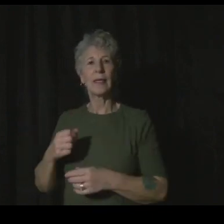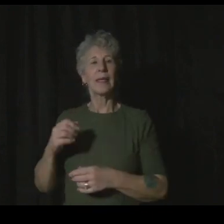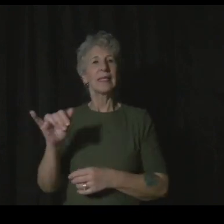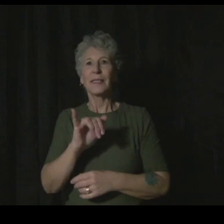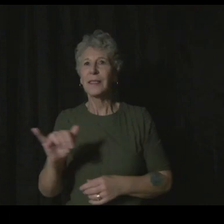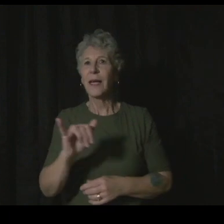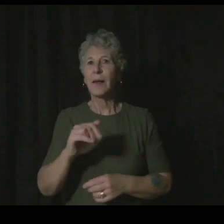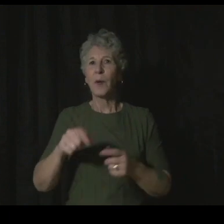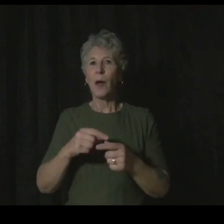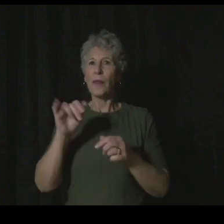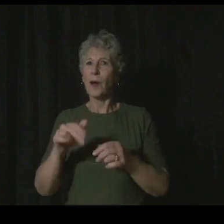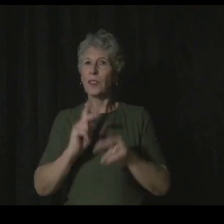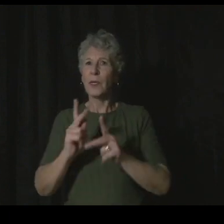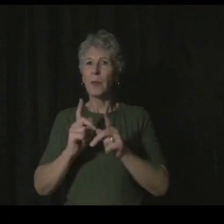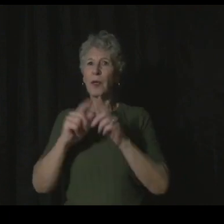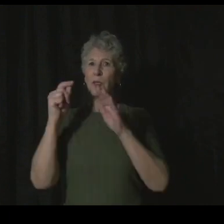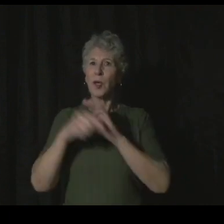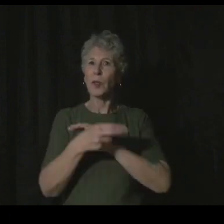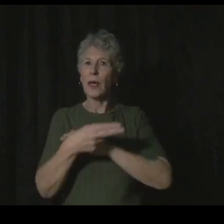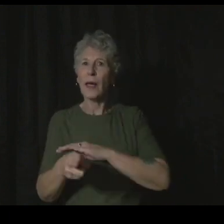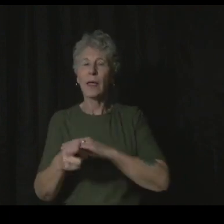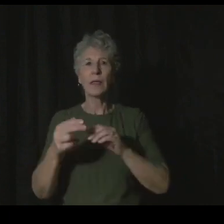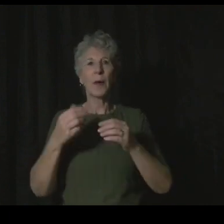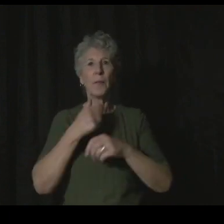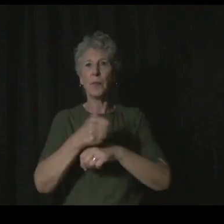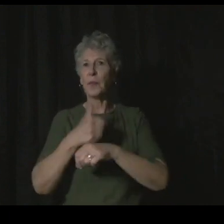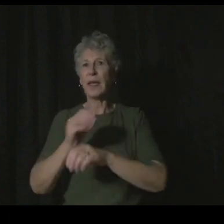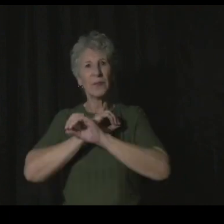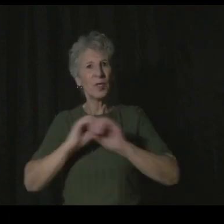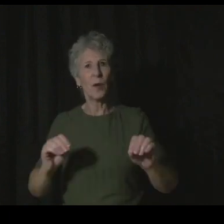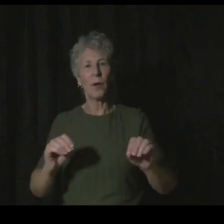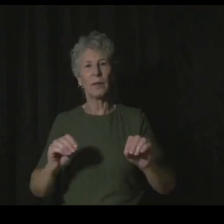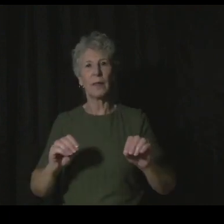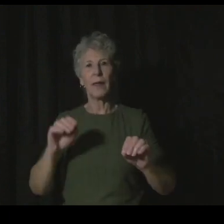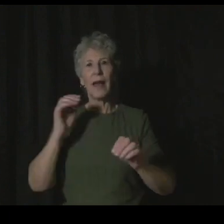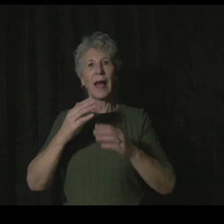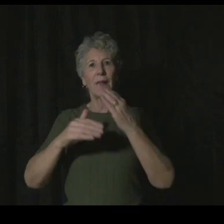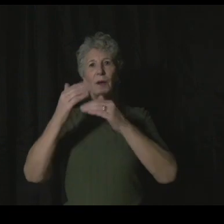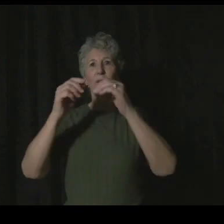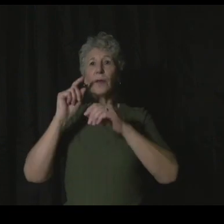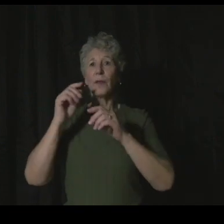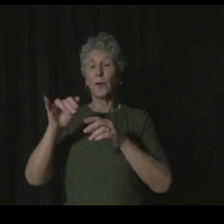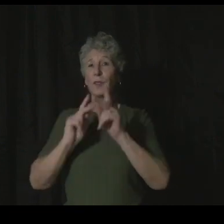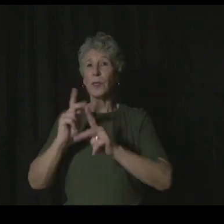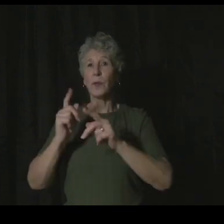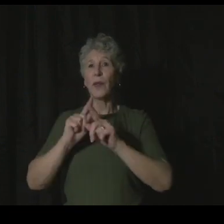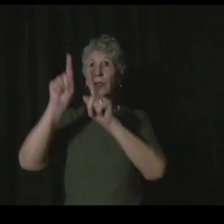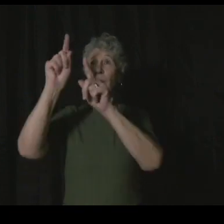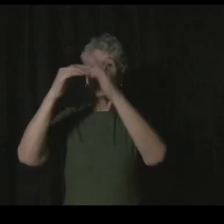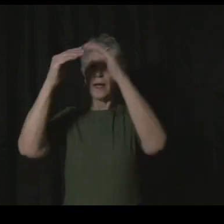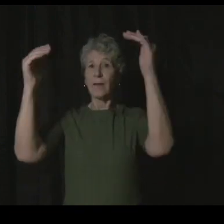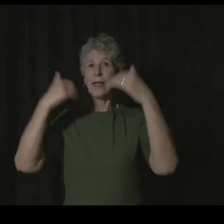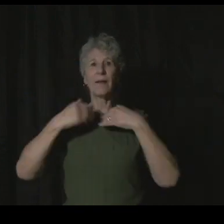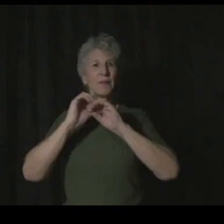that those who go to hell have no one to blame but themselves. And those who go to heaven have no one to praise but Jesus Christ.